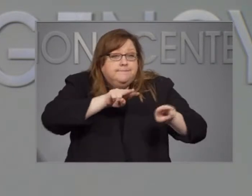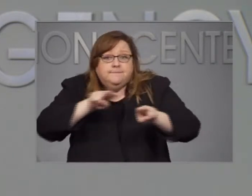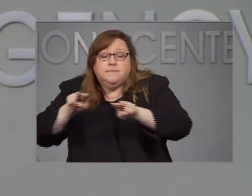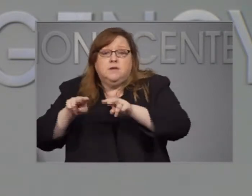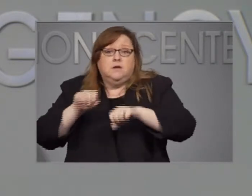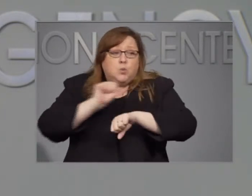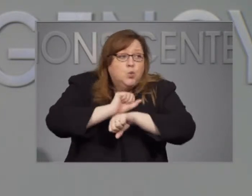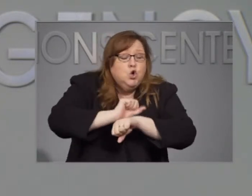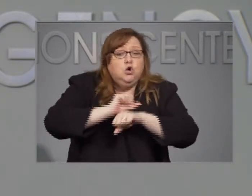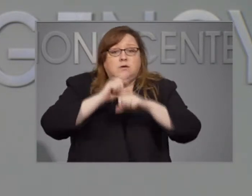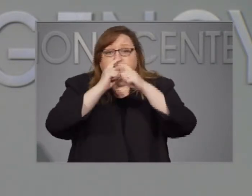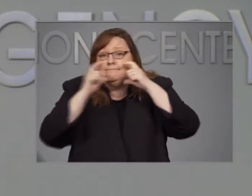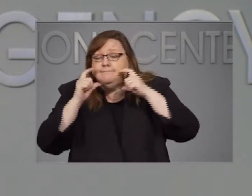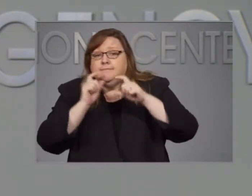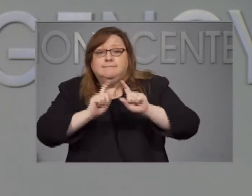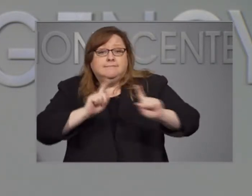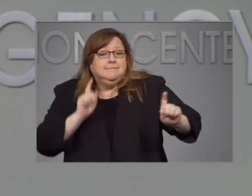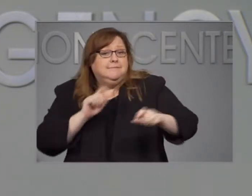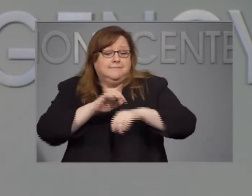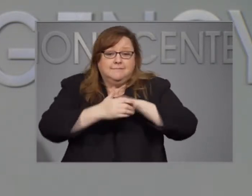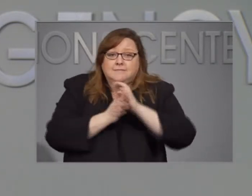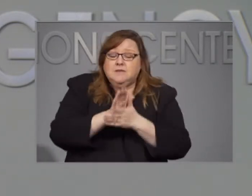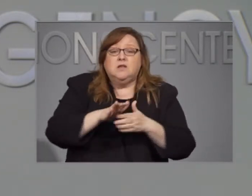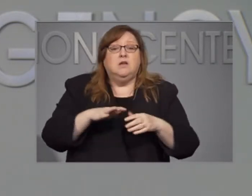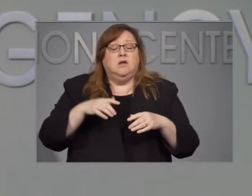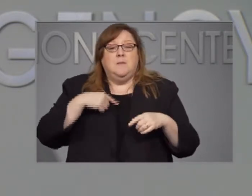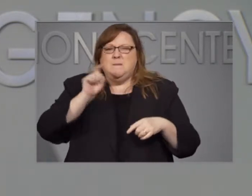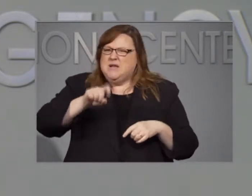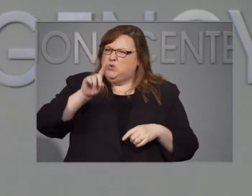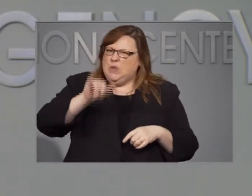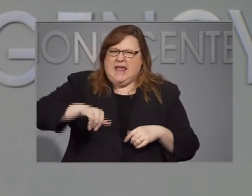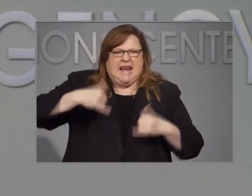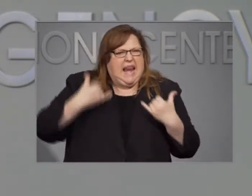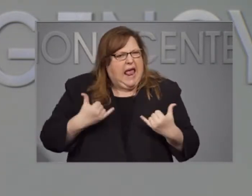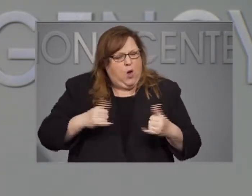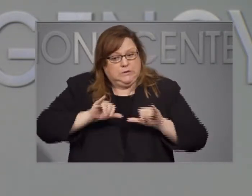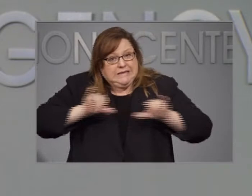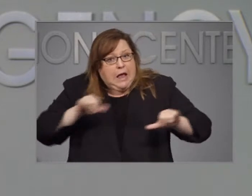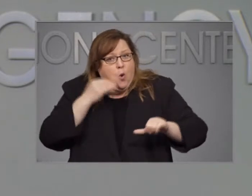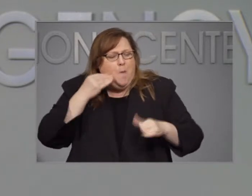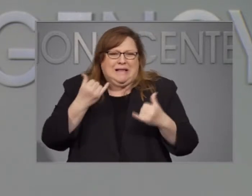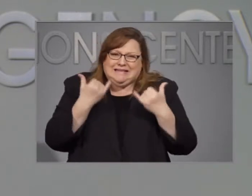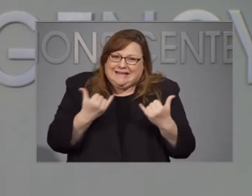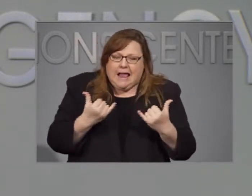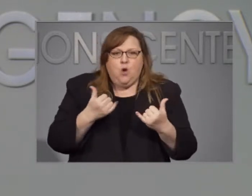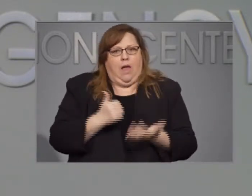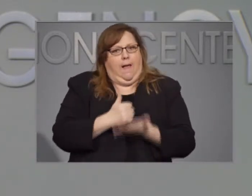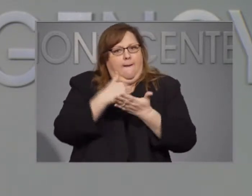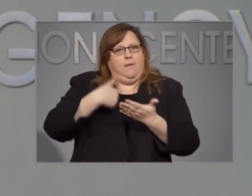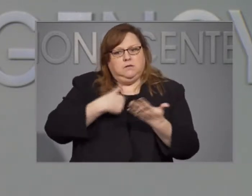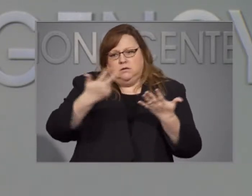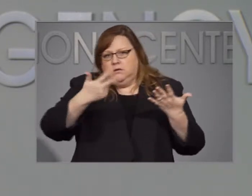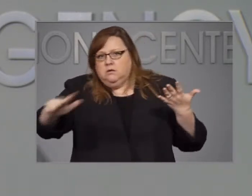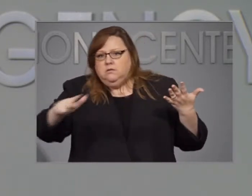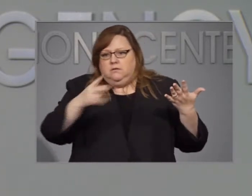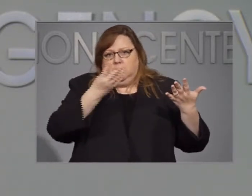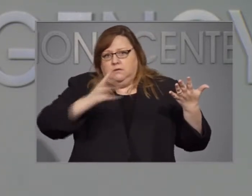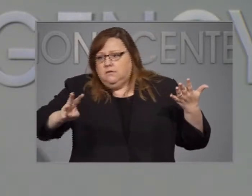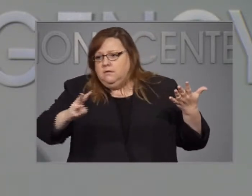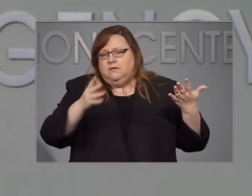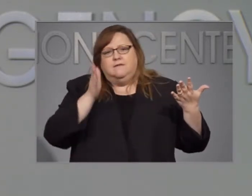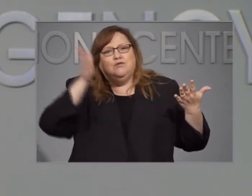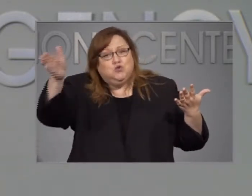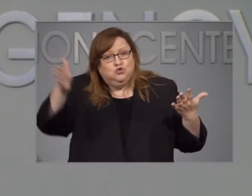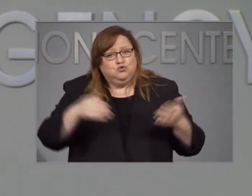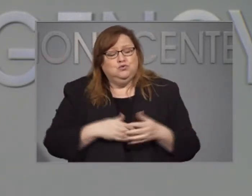to avoid overwhelming our hospital systems 3-4 weeks to come in the future. So that's why we